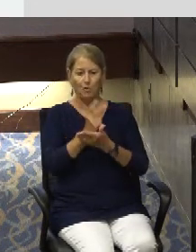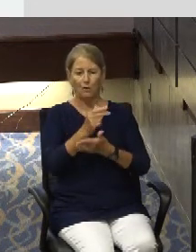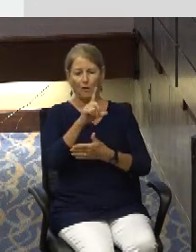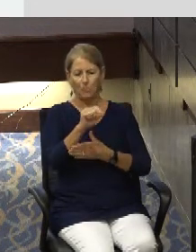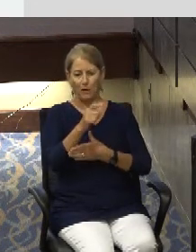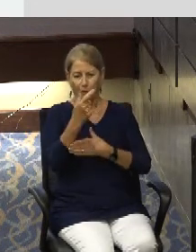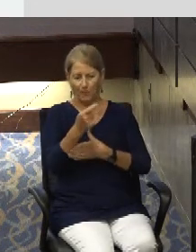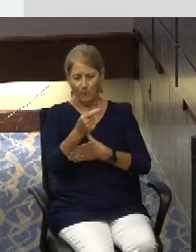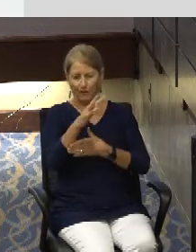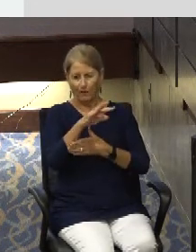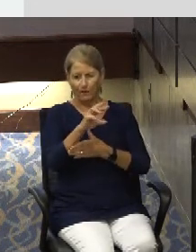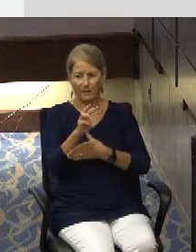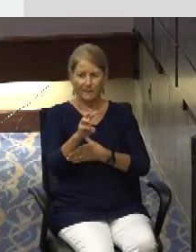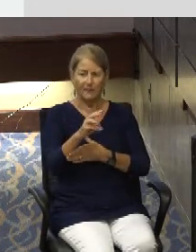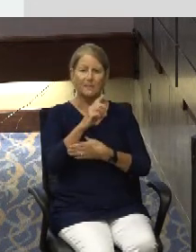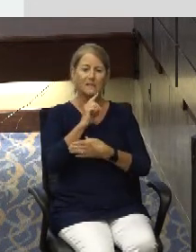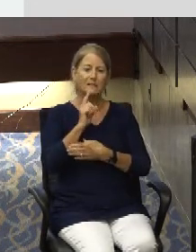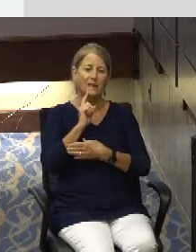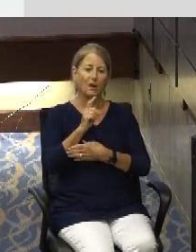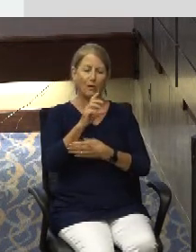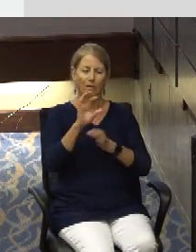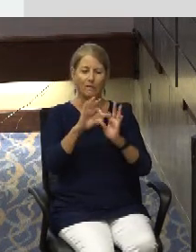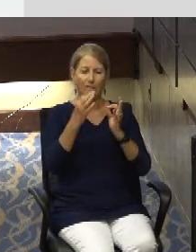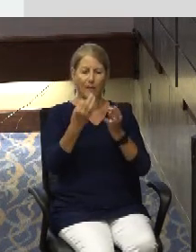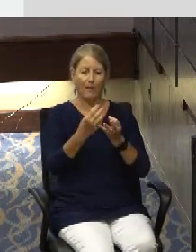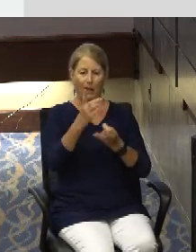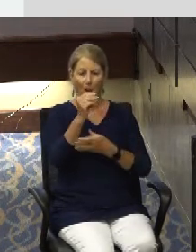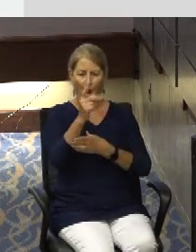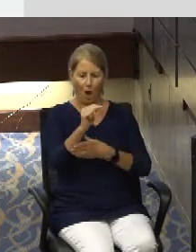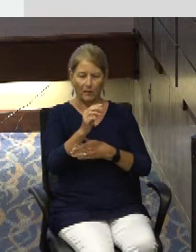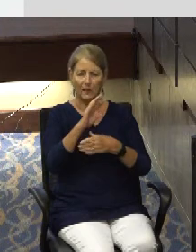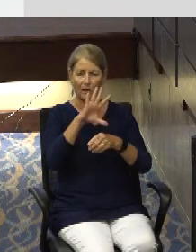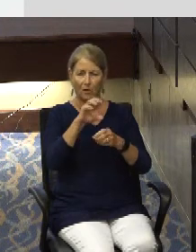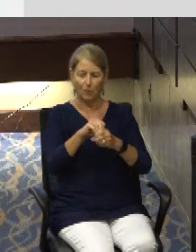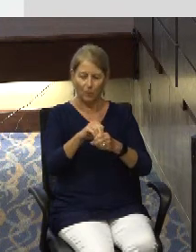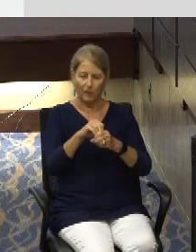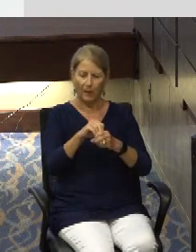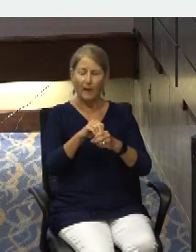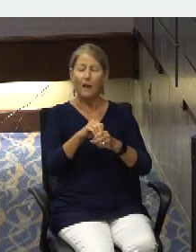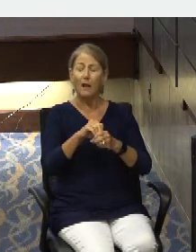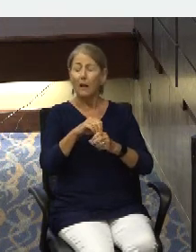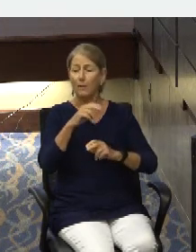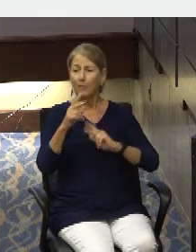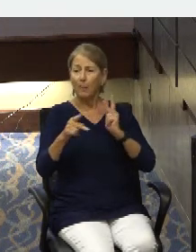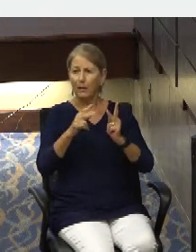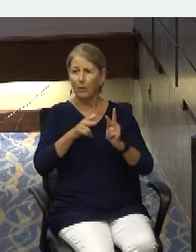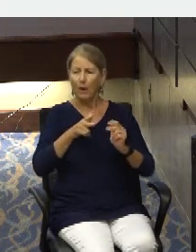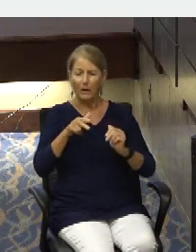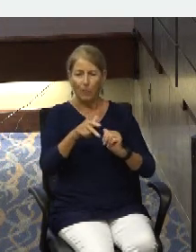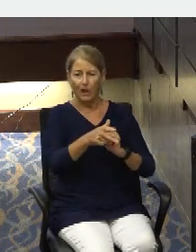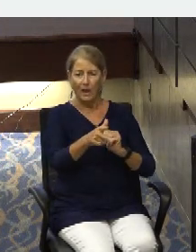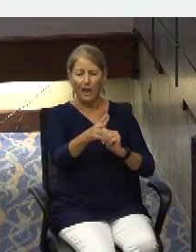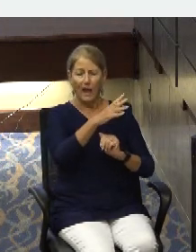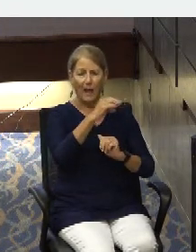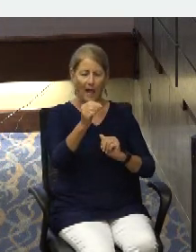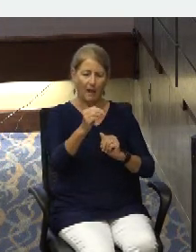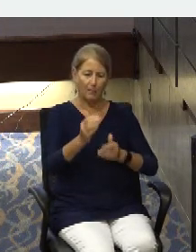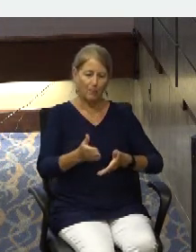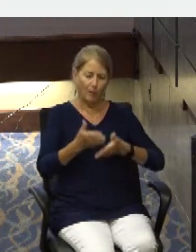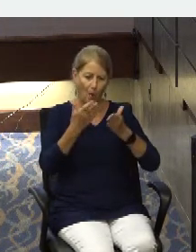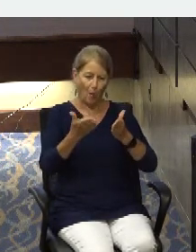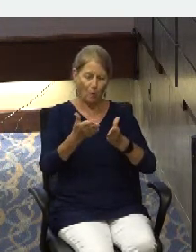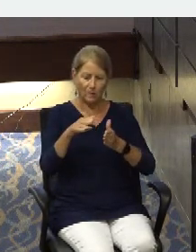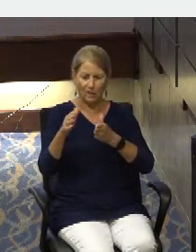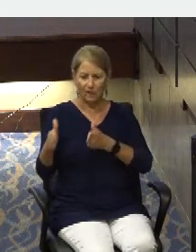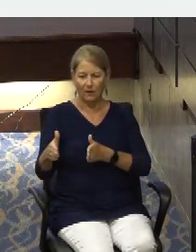56 single-family lots, also including public right-of-way detention and common areas. And the proposed Phase